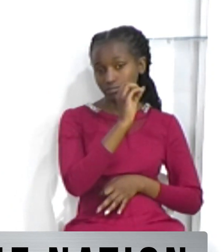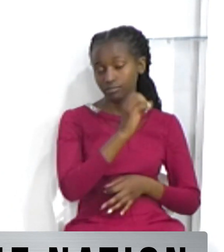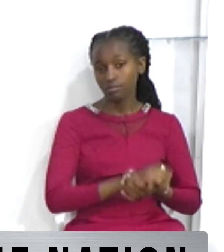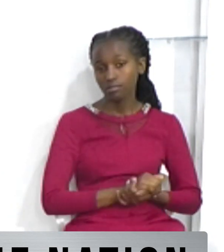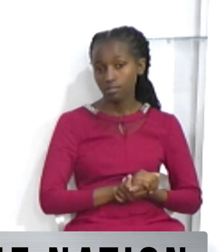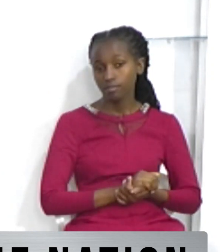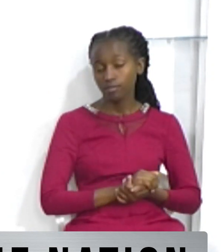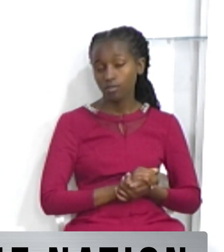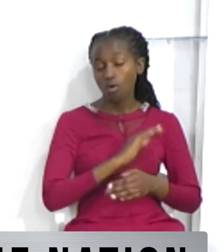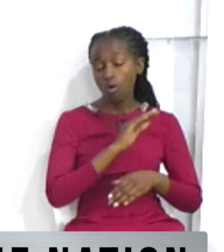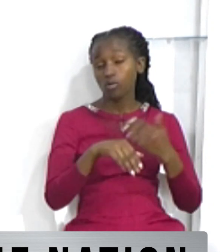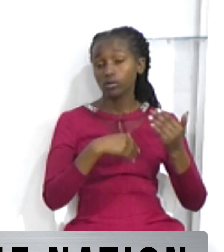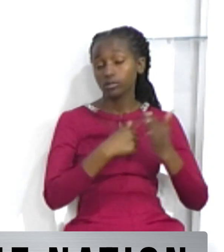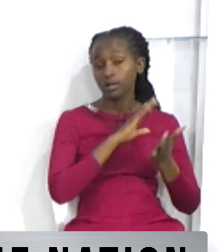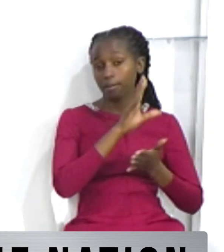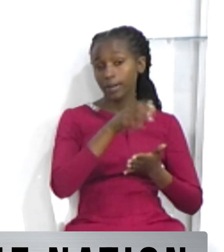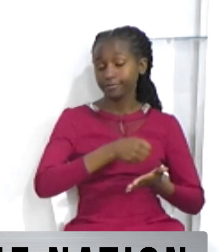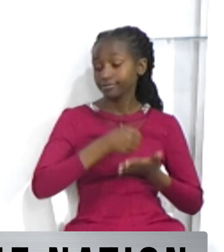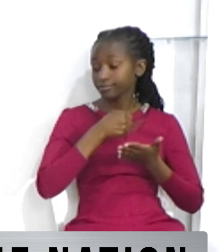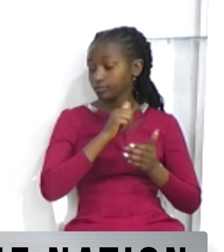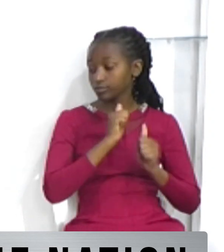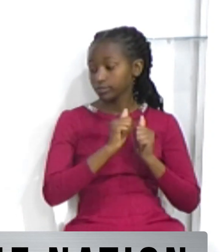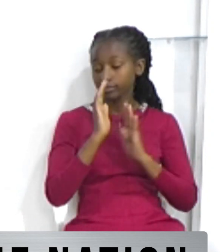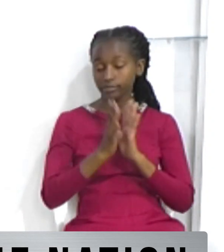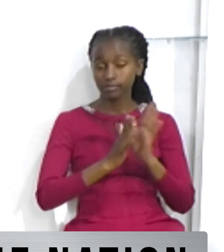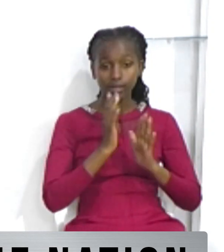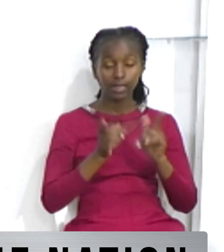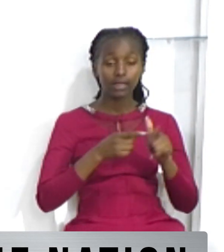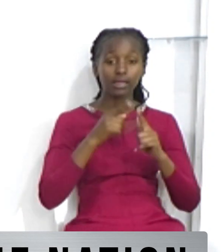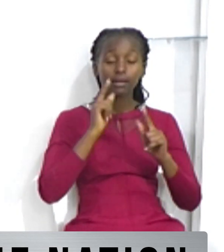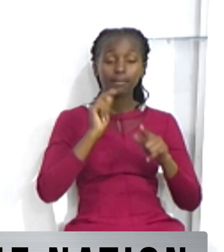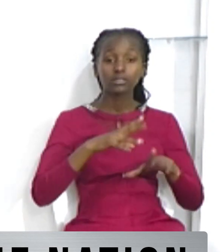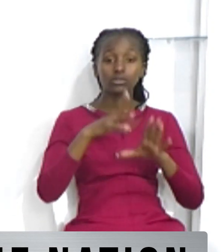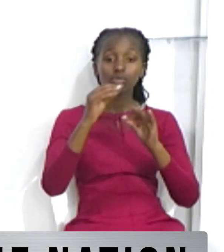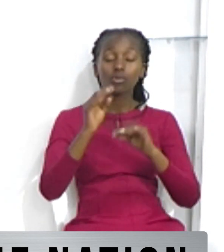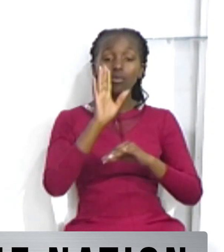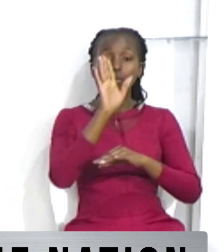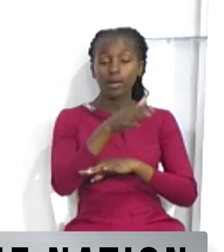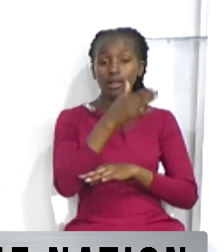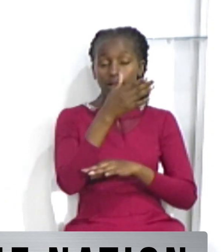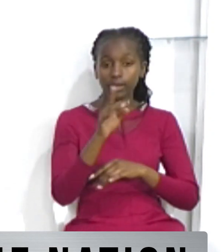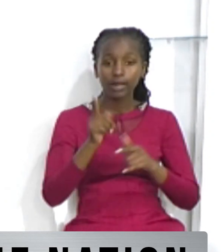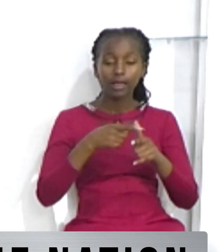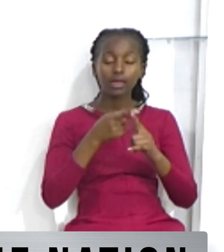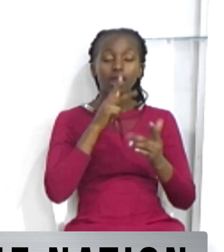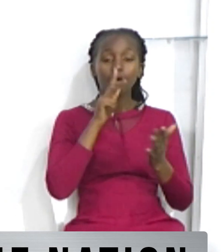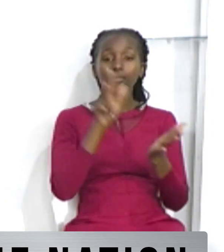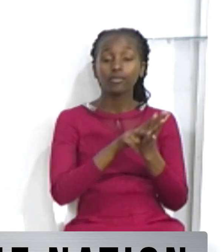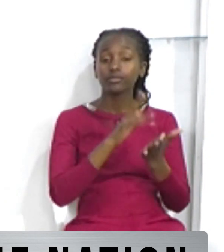for any budget, it has to go to Parliament for approval.